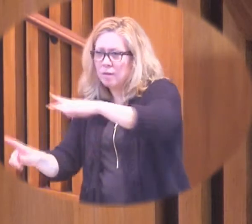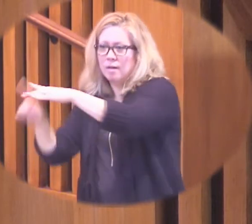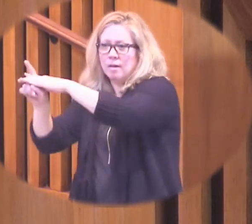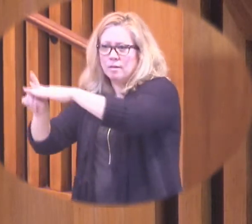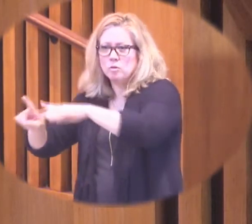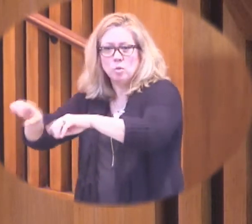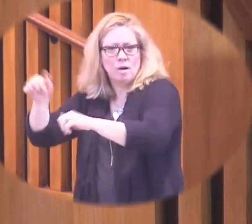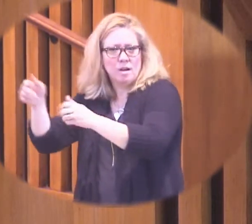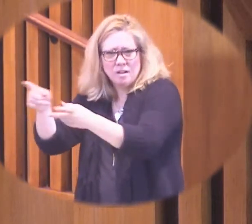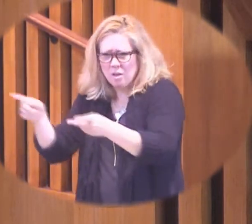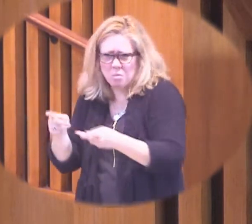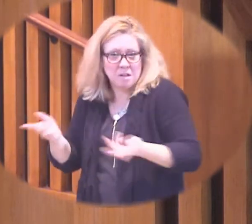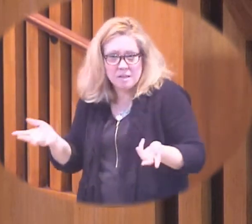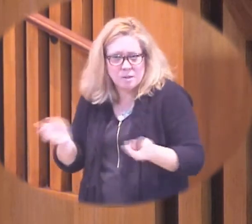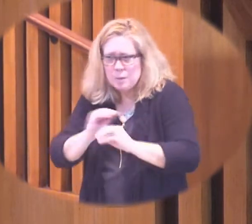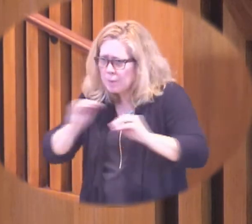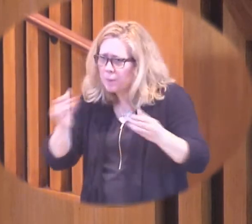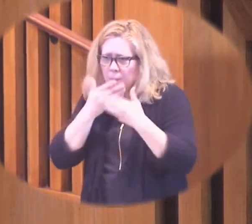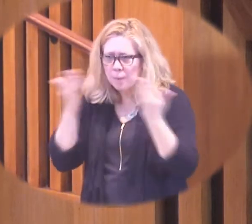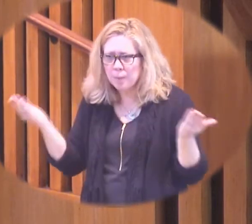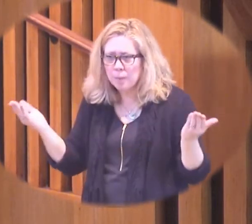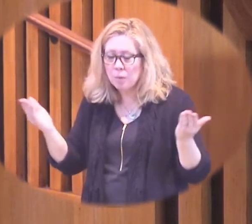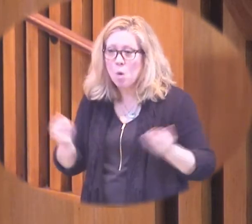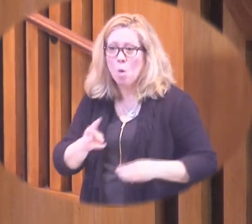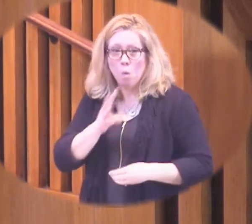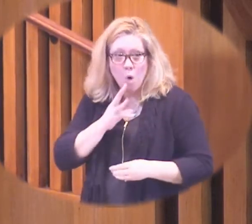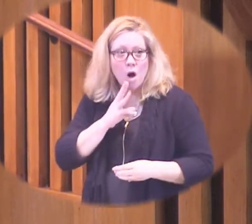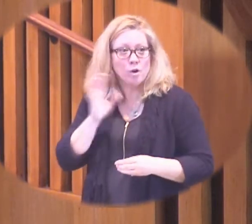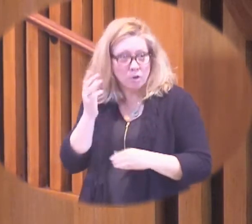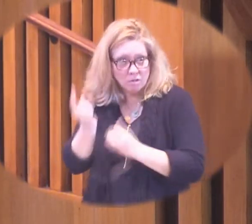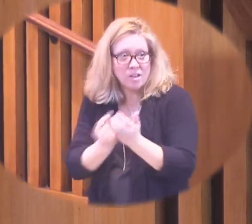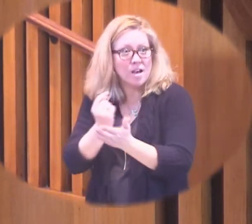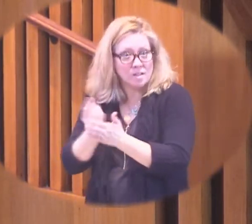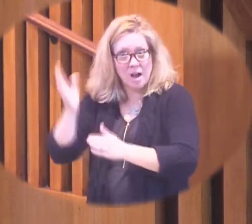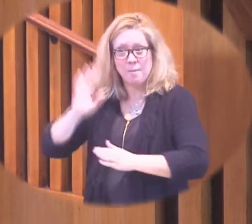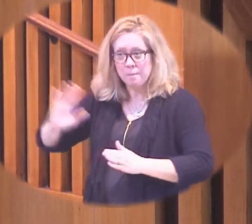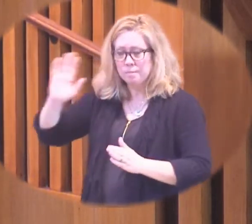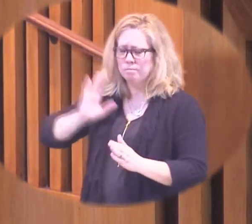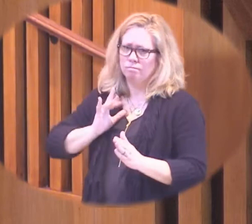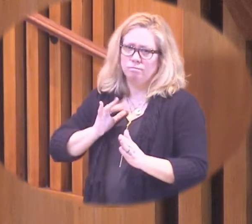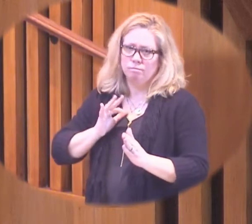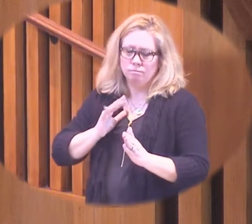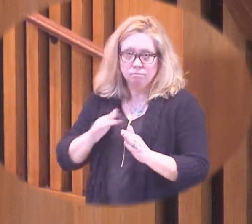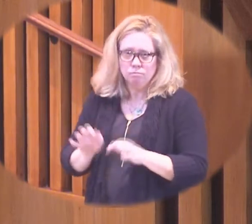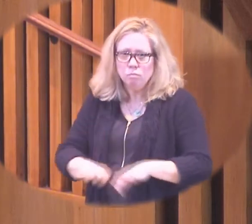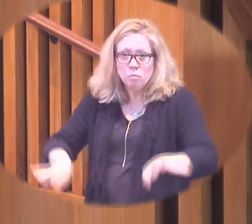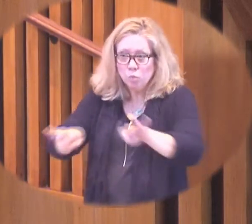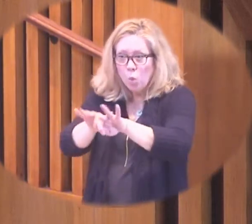how important and significant water was, as it still is.